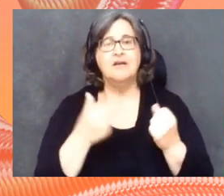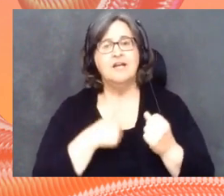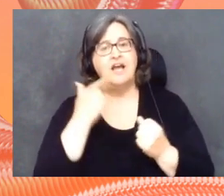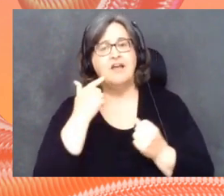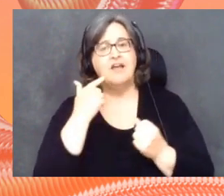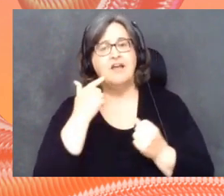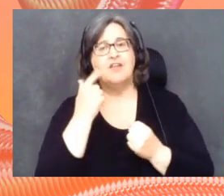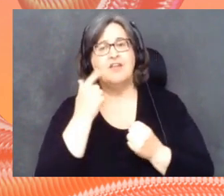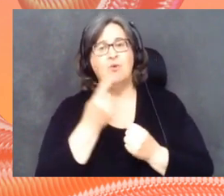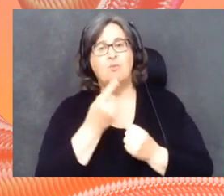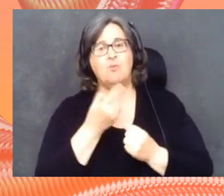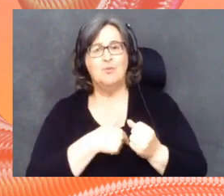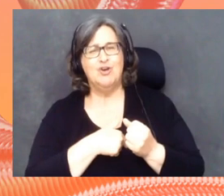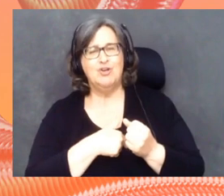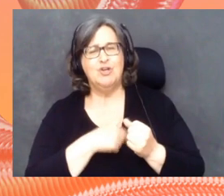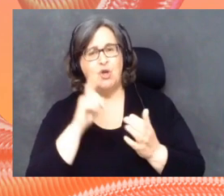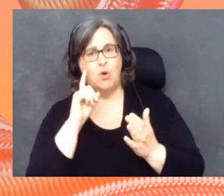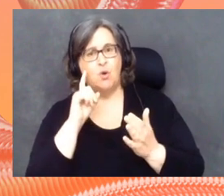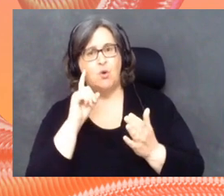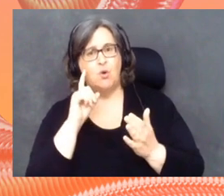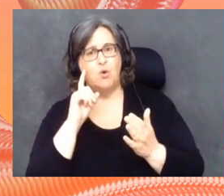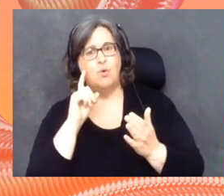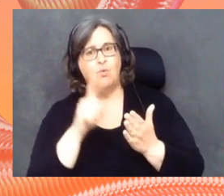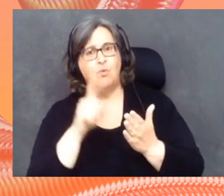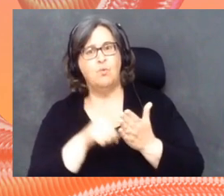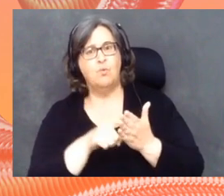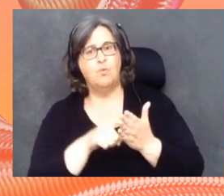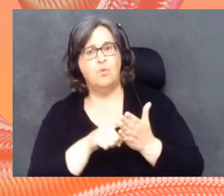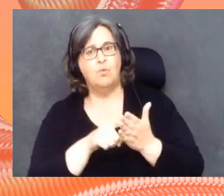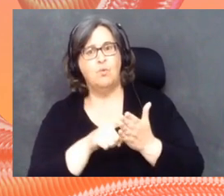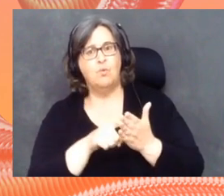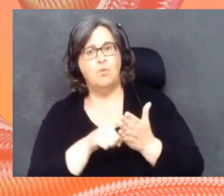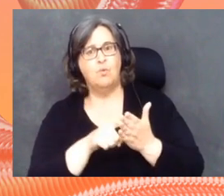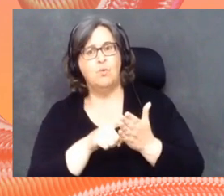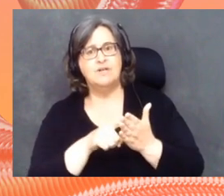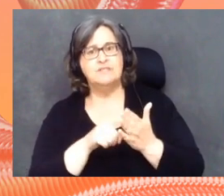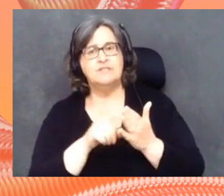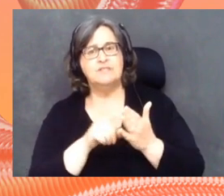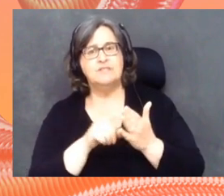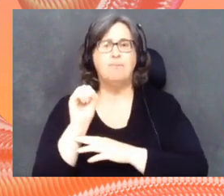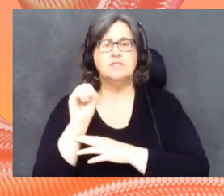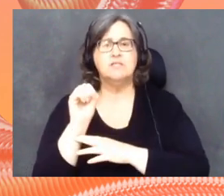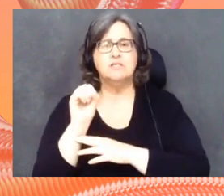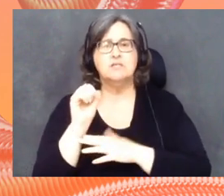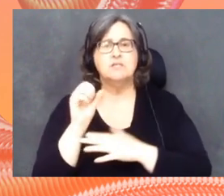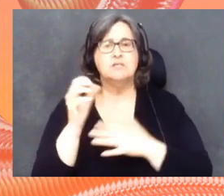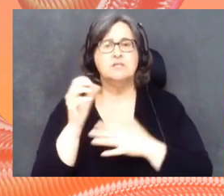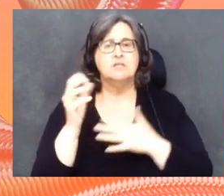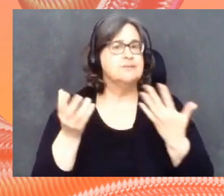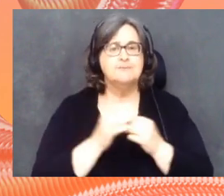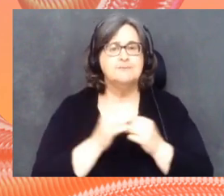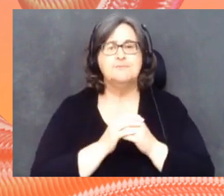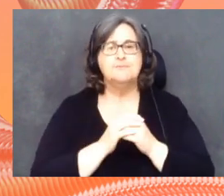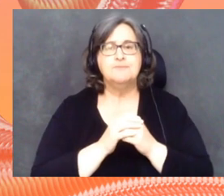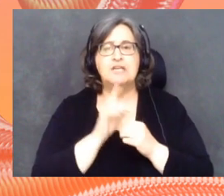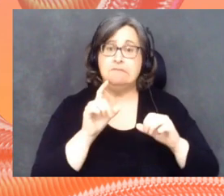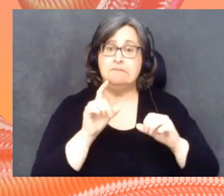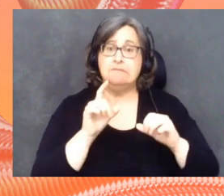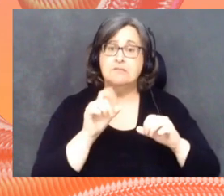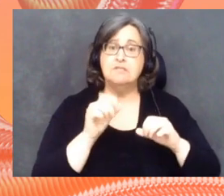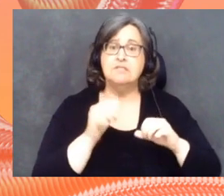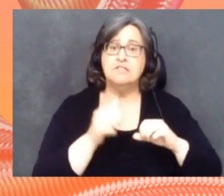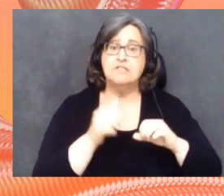also witnessing is the way that uprising, in as much as it is dangerous and